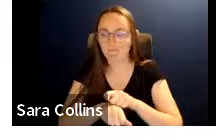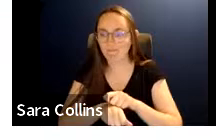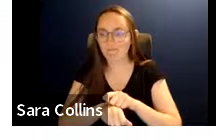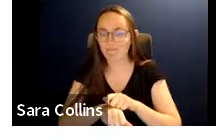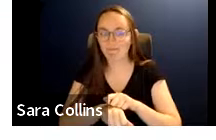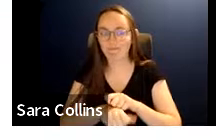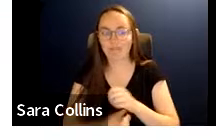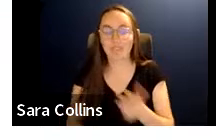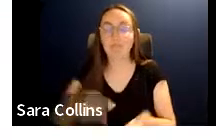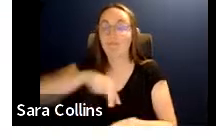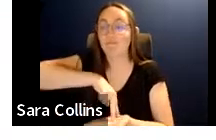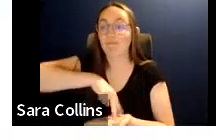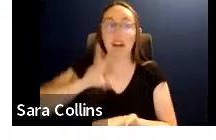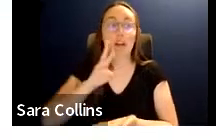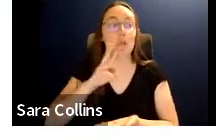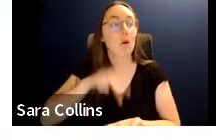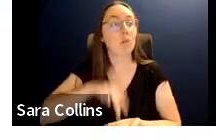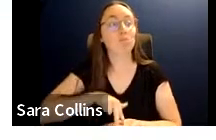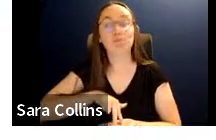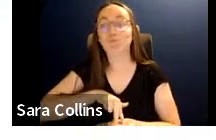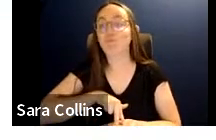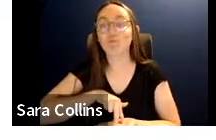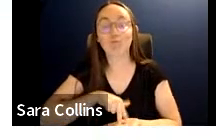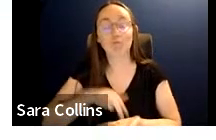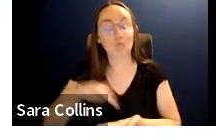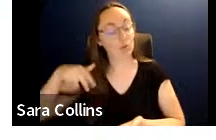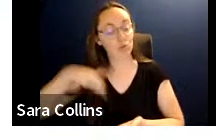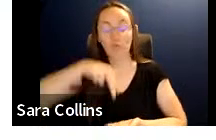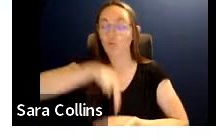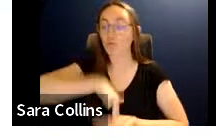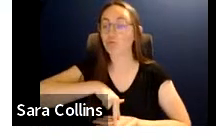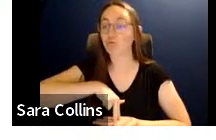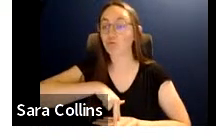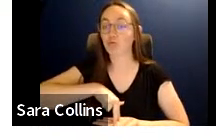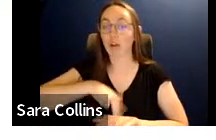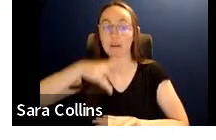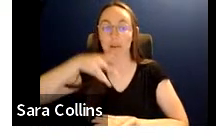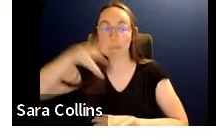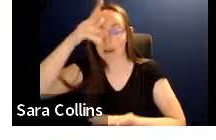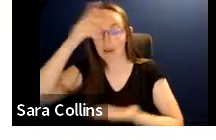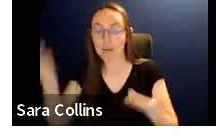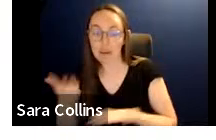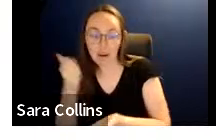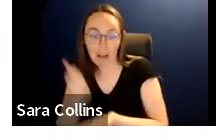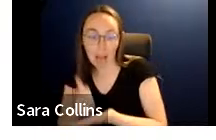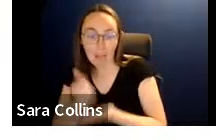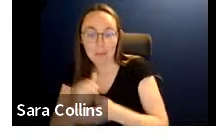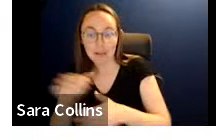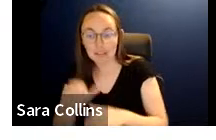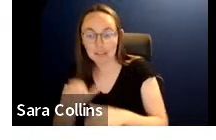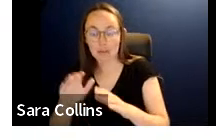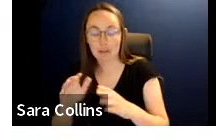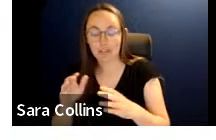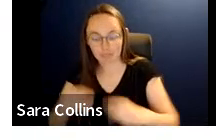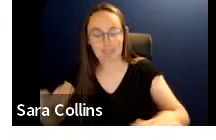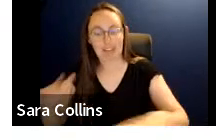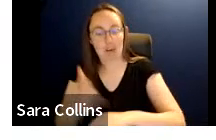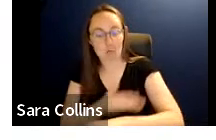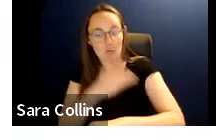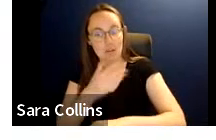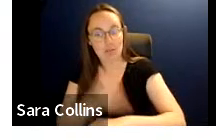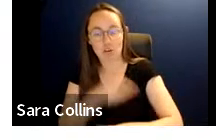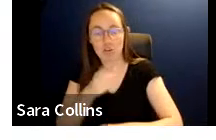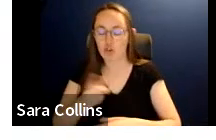standing right in the middle of our creek. Like she just got right in when her parents were here helping doing habitat restoration. And that kind